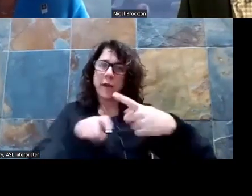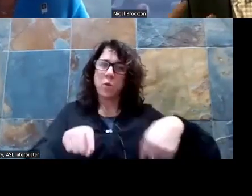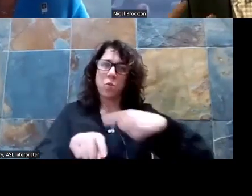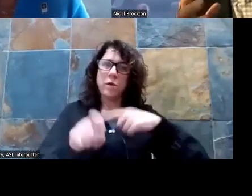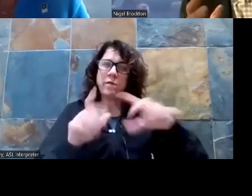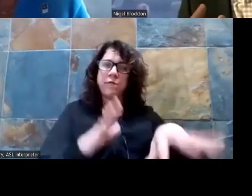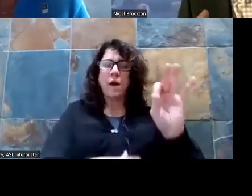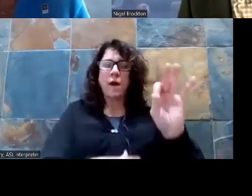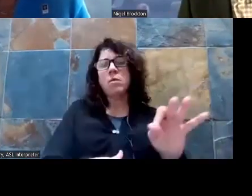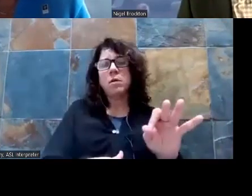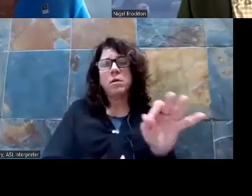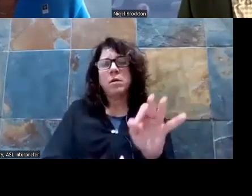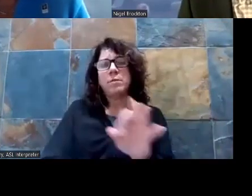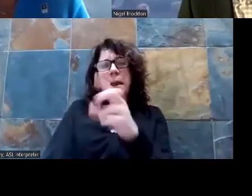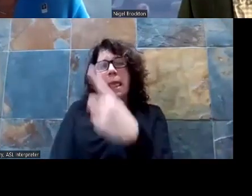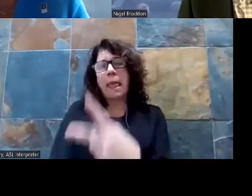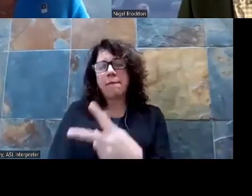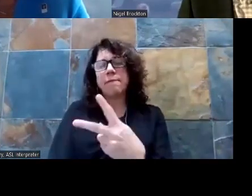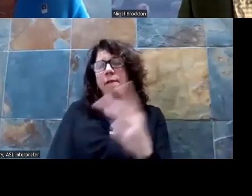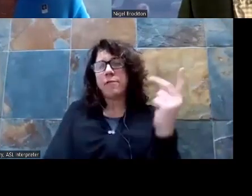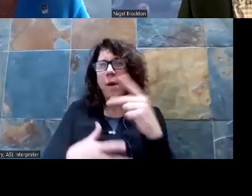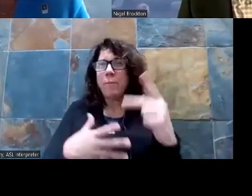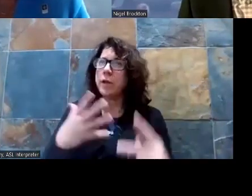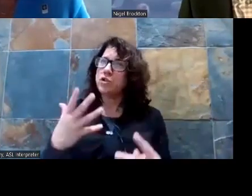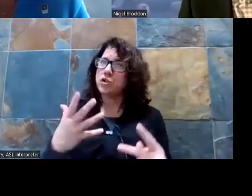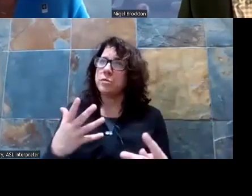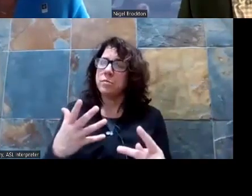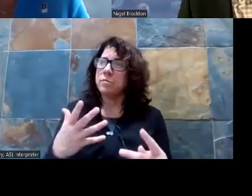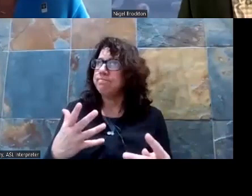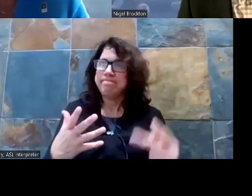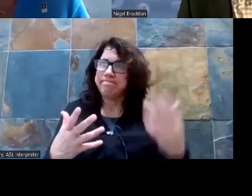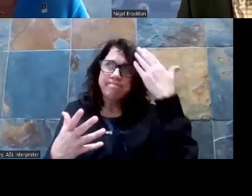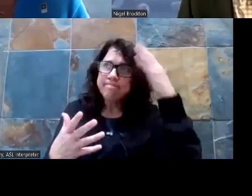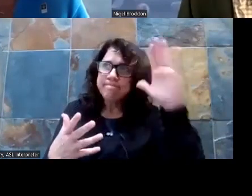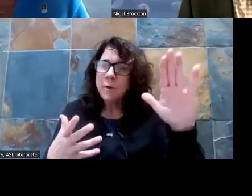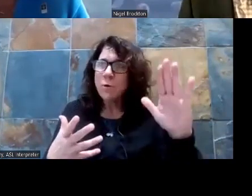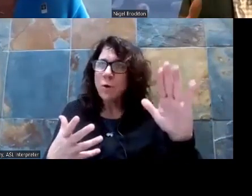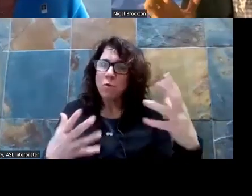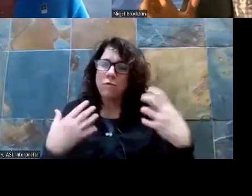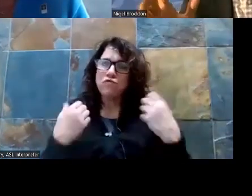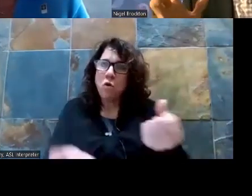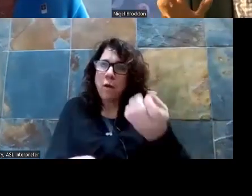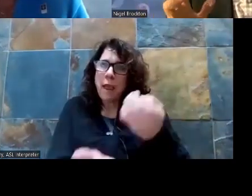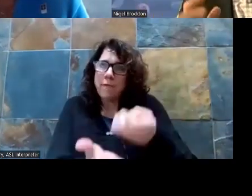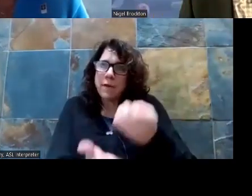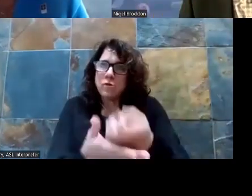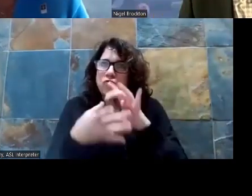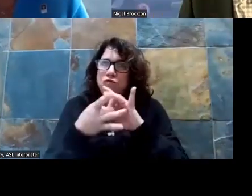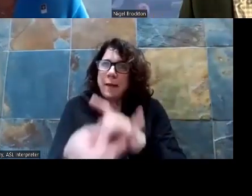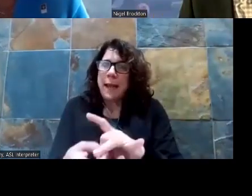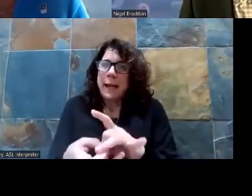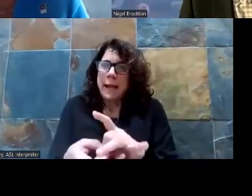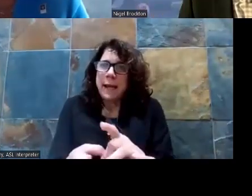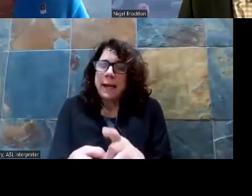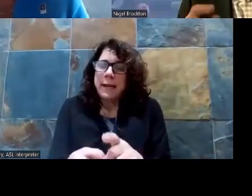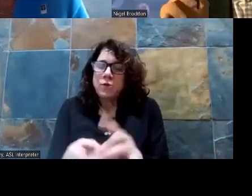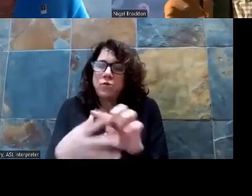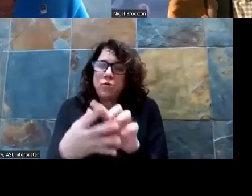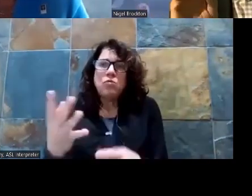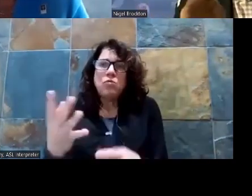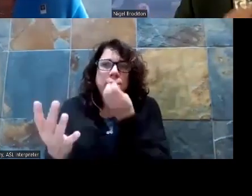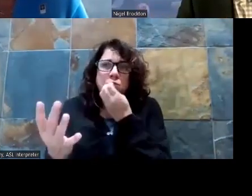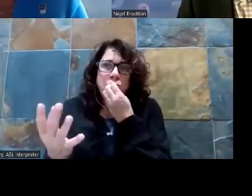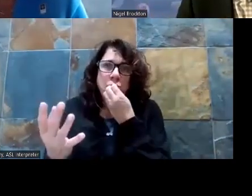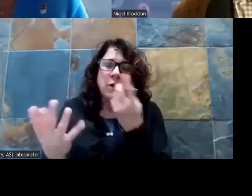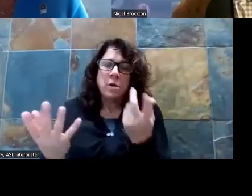is there's about half of the population that are completely unaware of the strong evidence that relates dietary factors